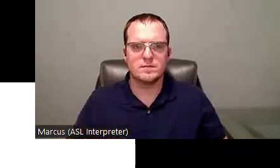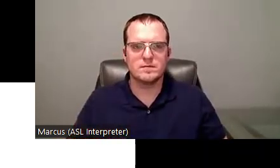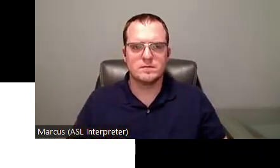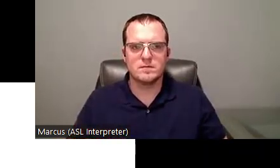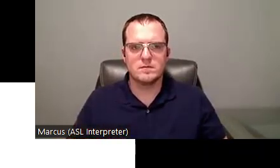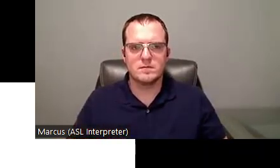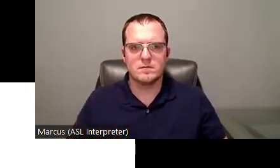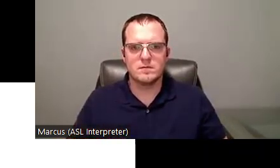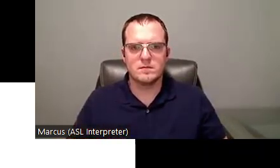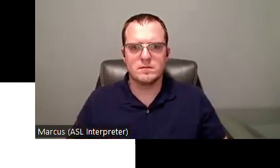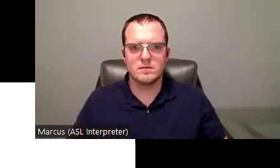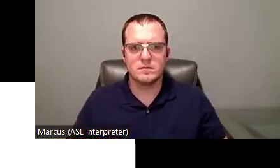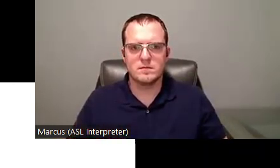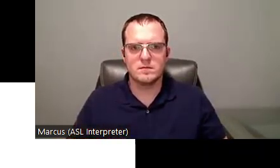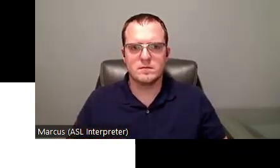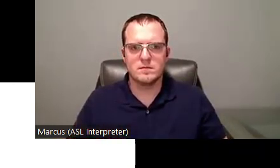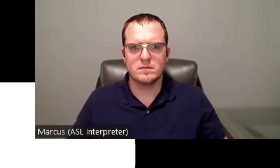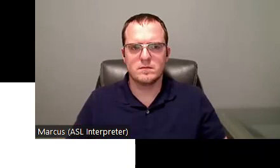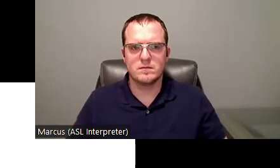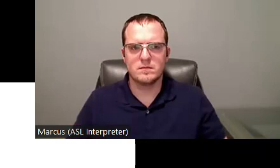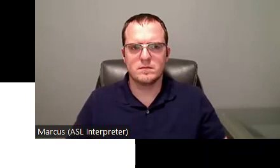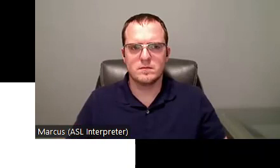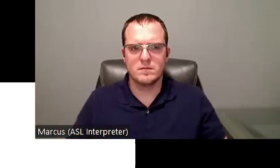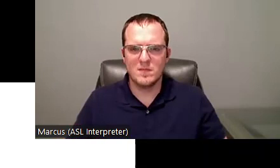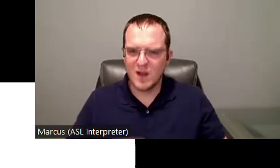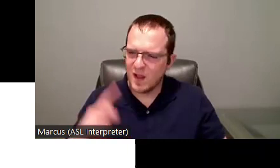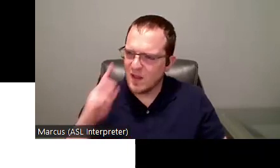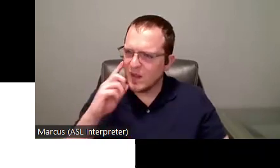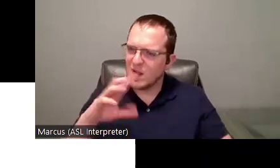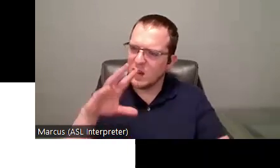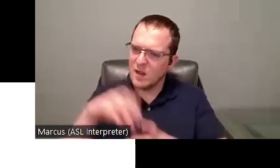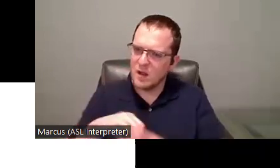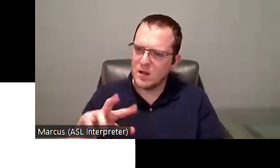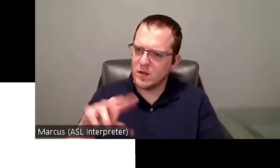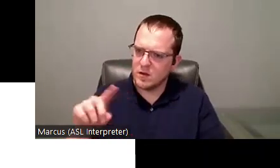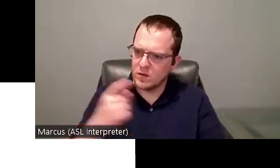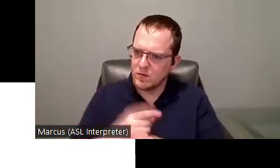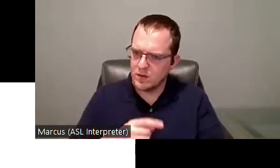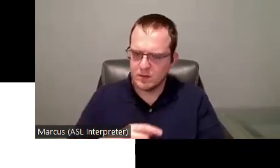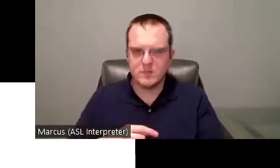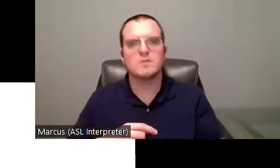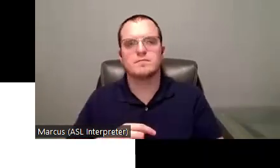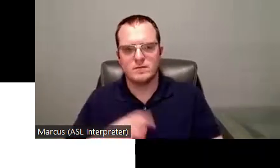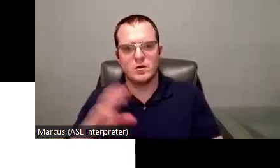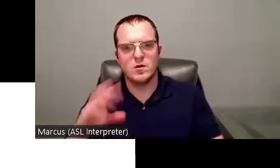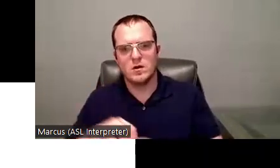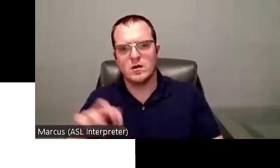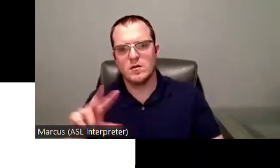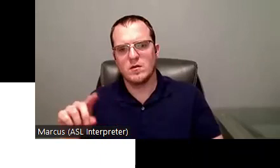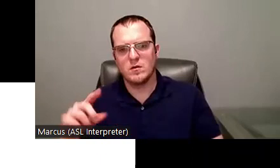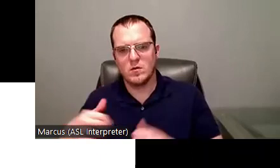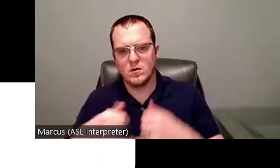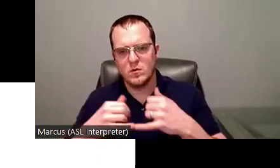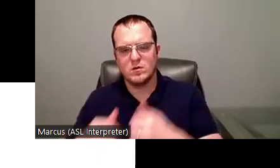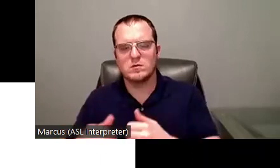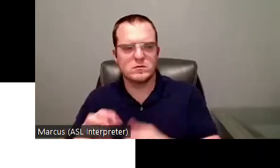And then I think it's 31 new awards. 31, right? 31 awards, yes. What